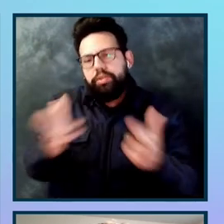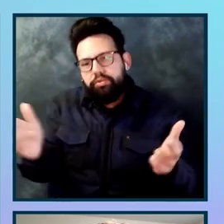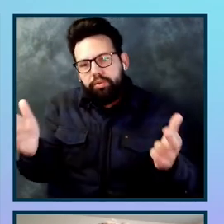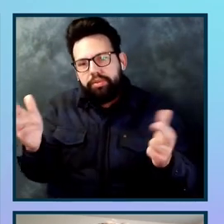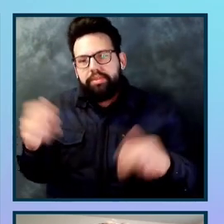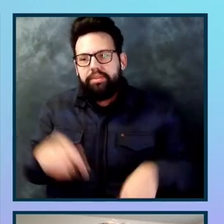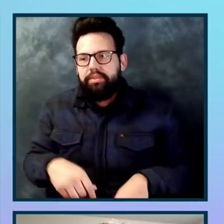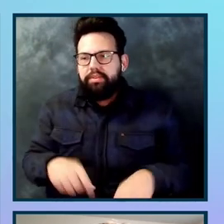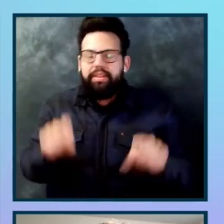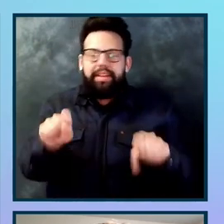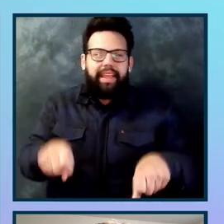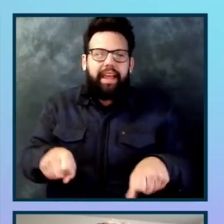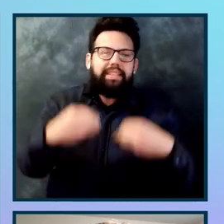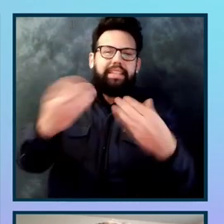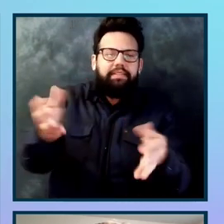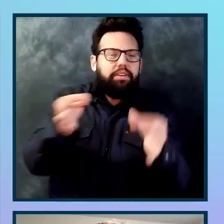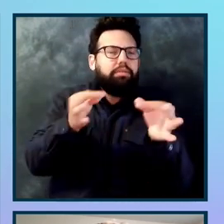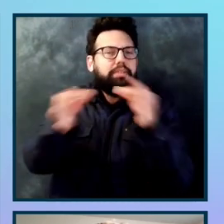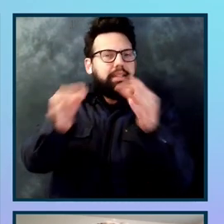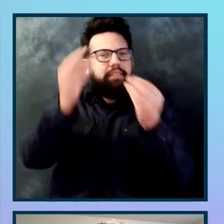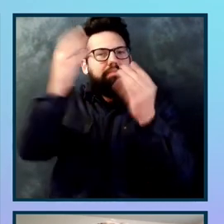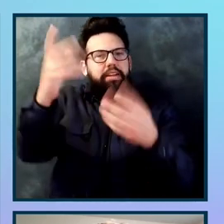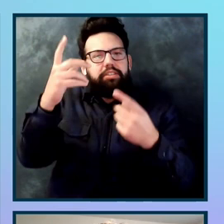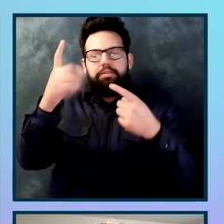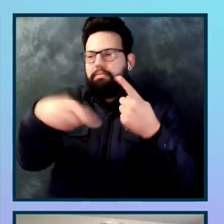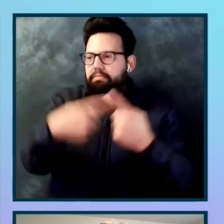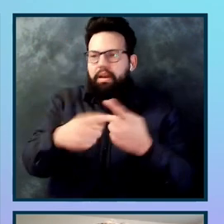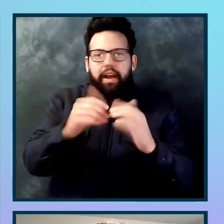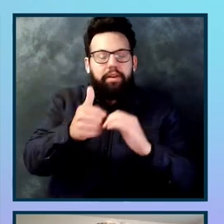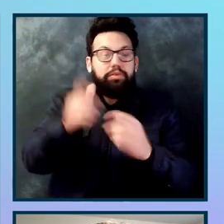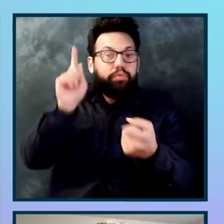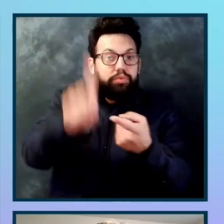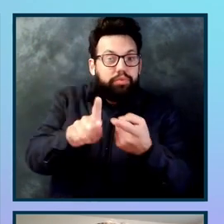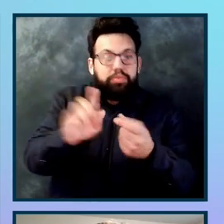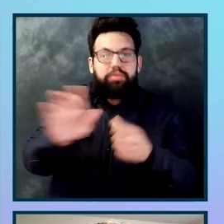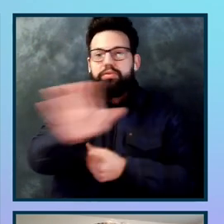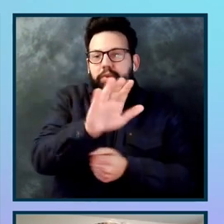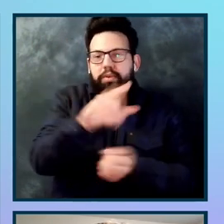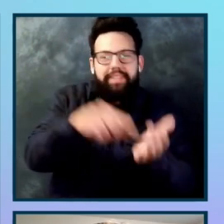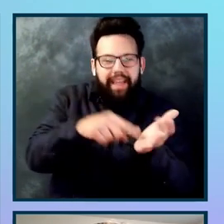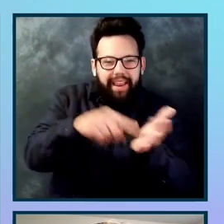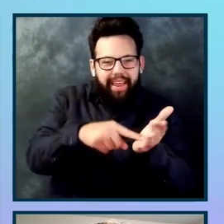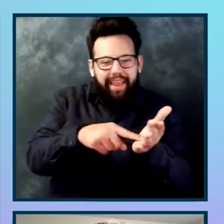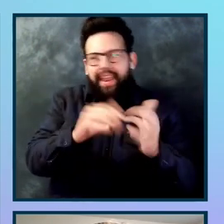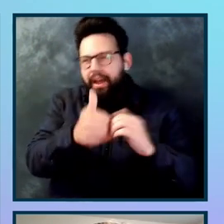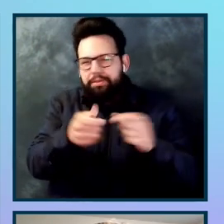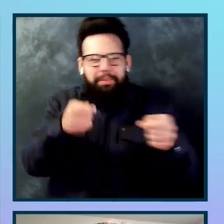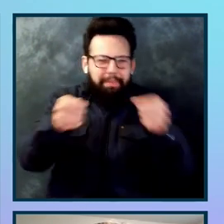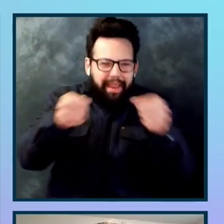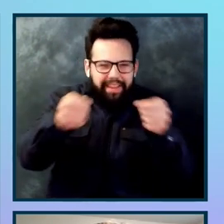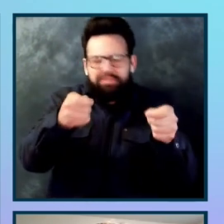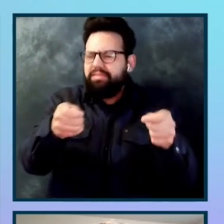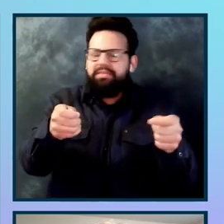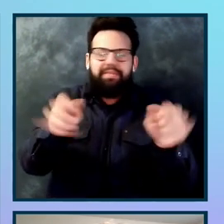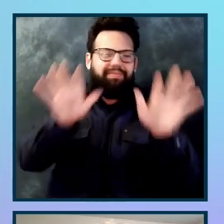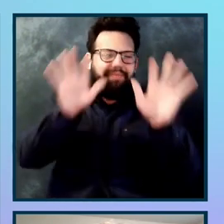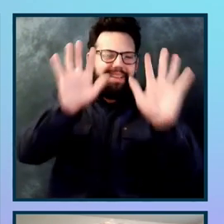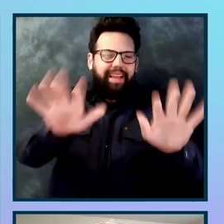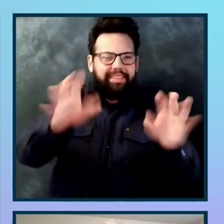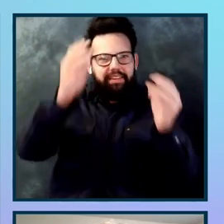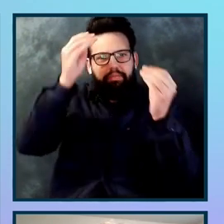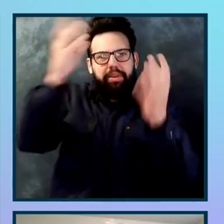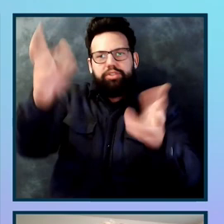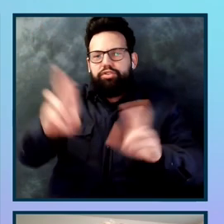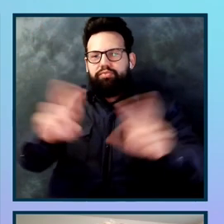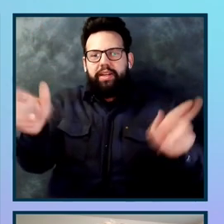borrowers with information on how to reduce their debt, how to manage their debt. It's a fantastic site. There's a lot of information here. What I'm